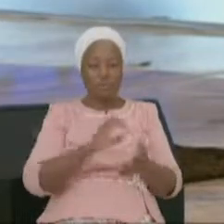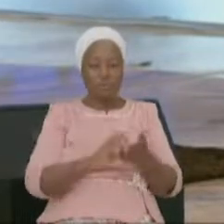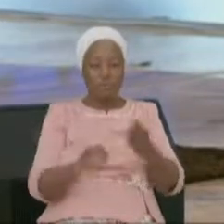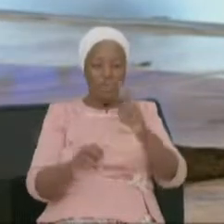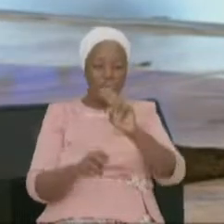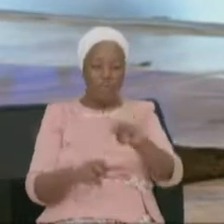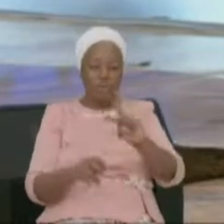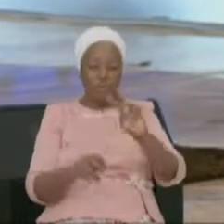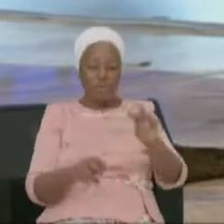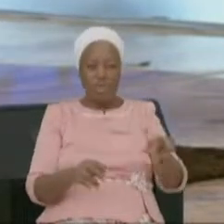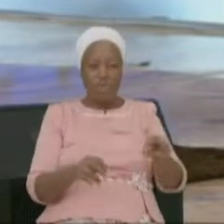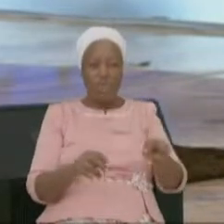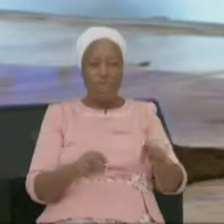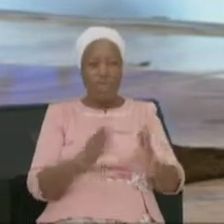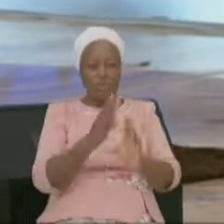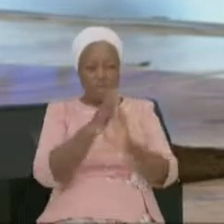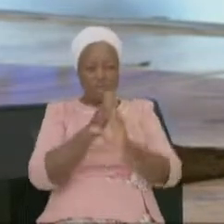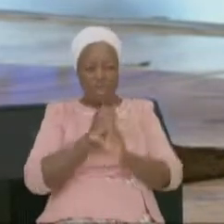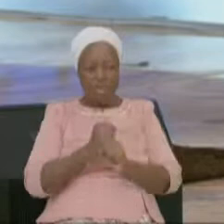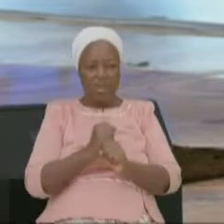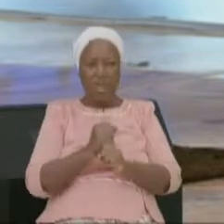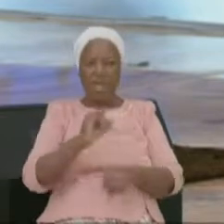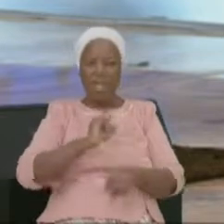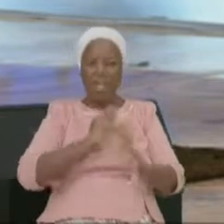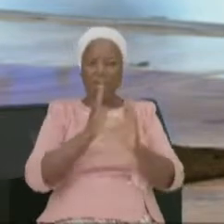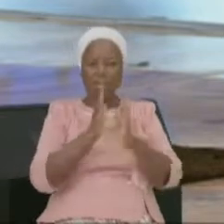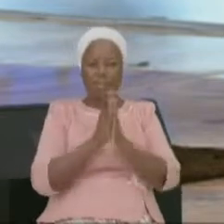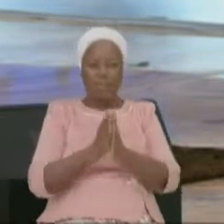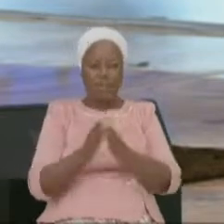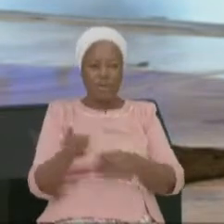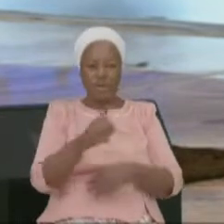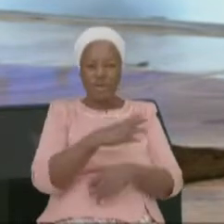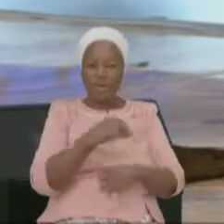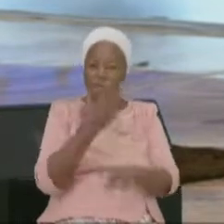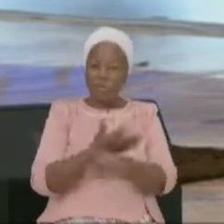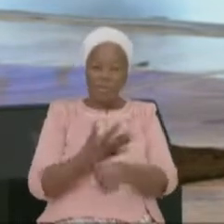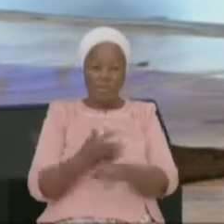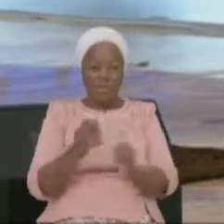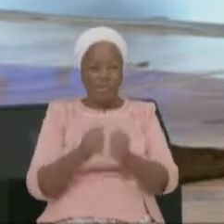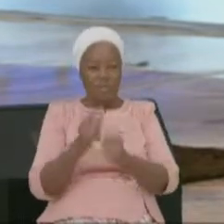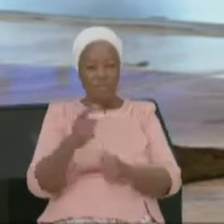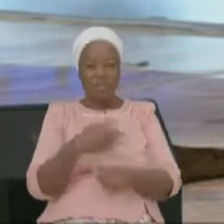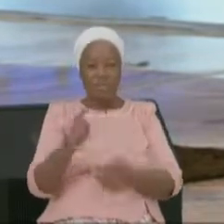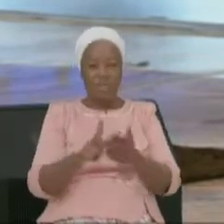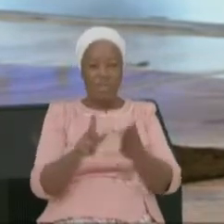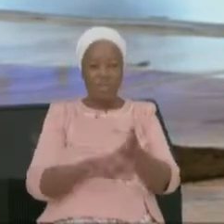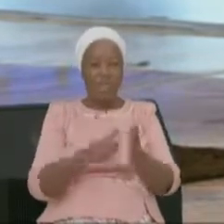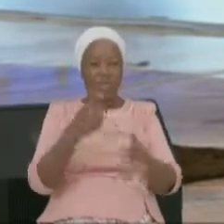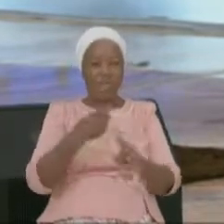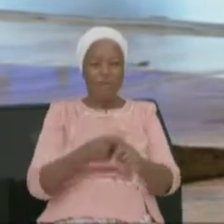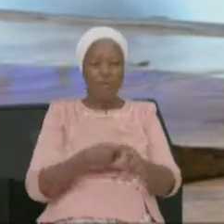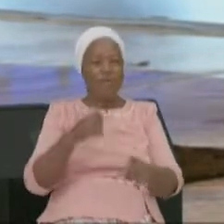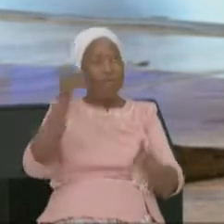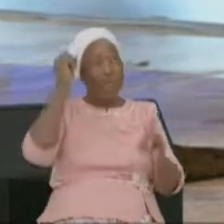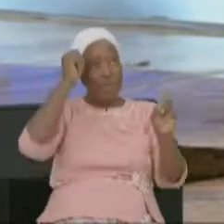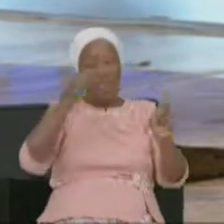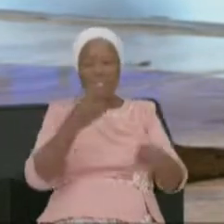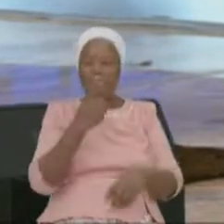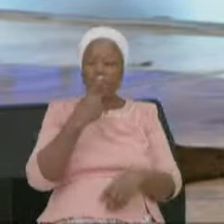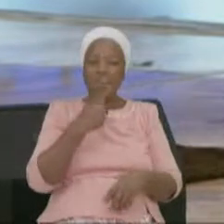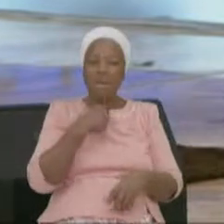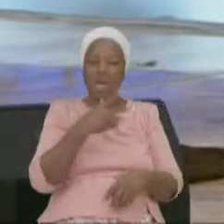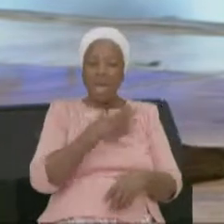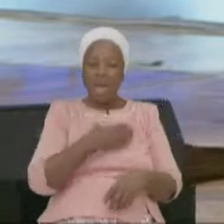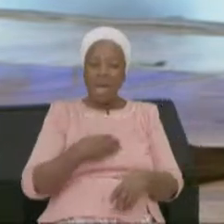22, it says, receive, I pray thee, I plead with you, the law from his mouth, and lay